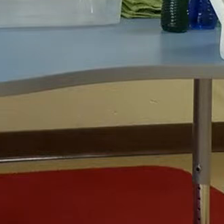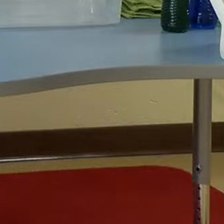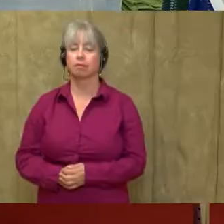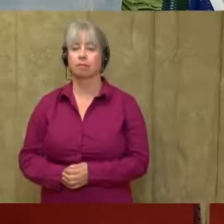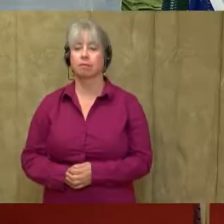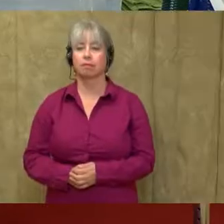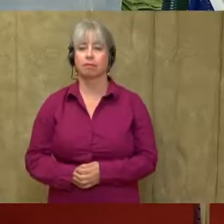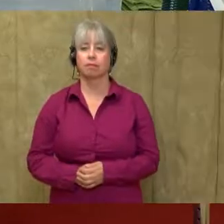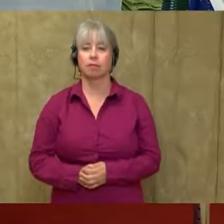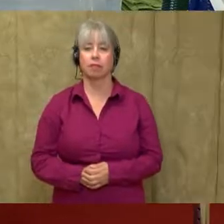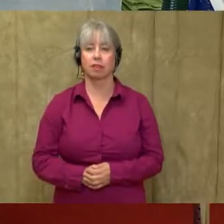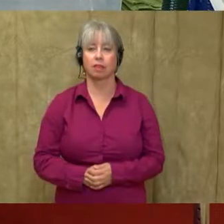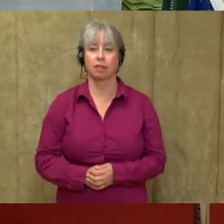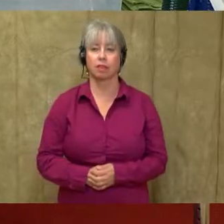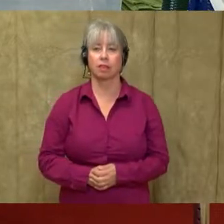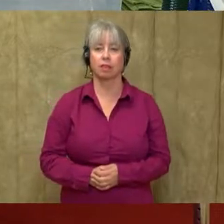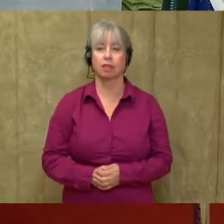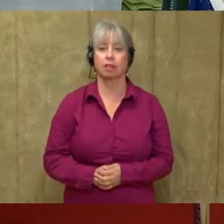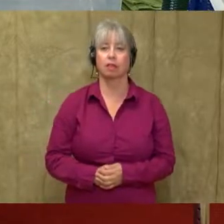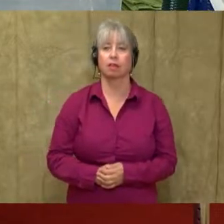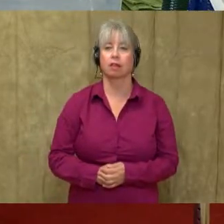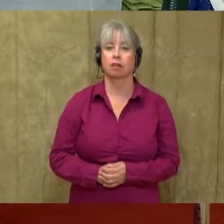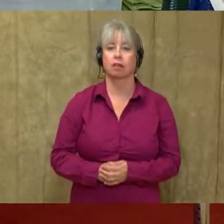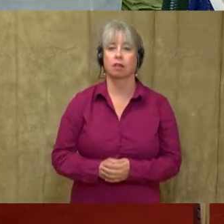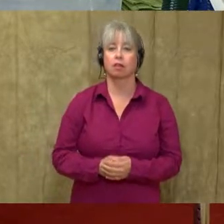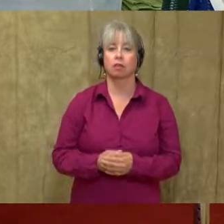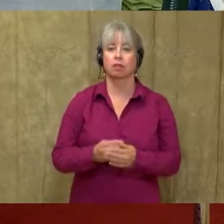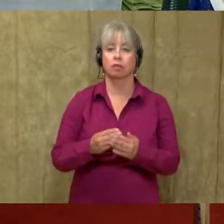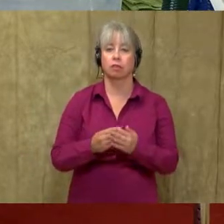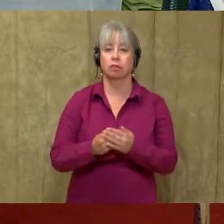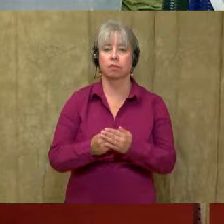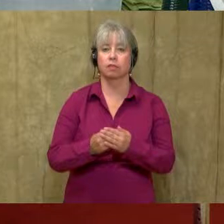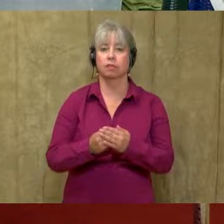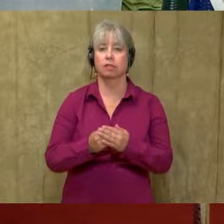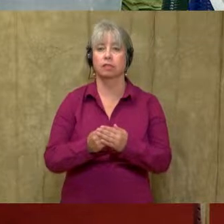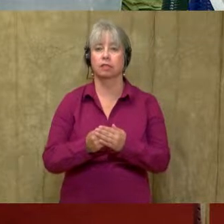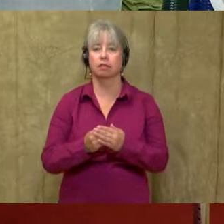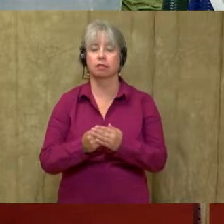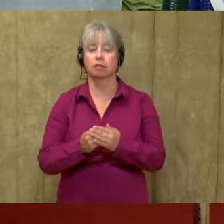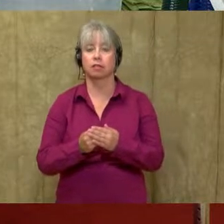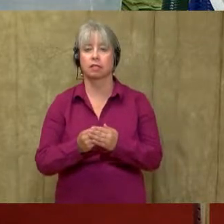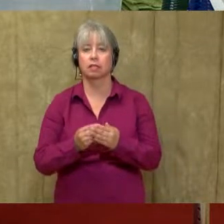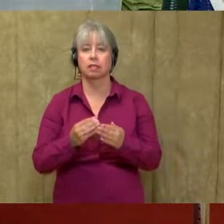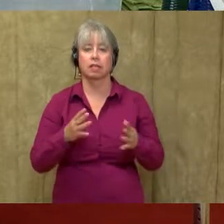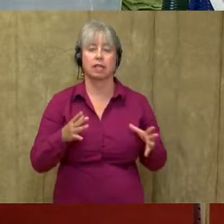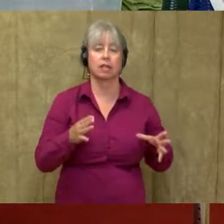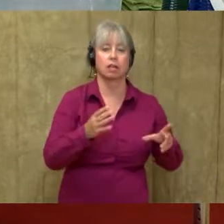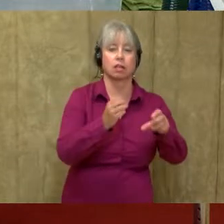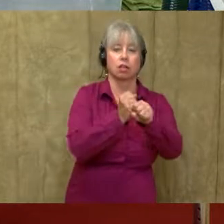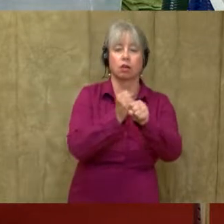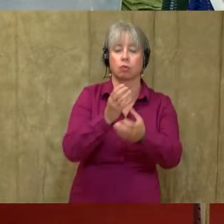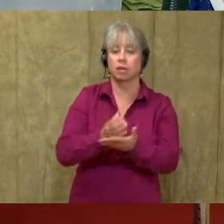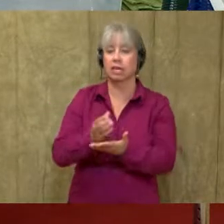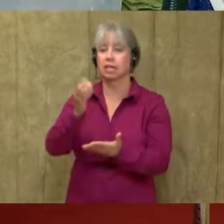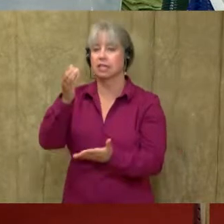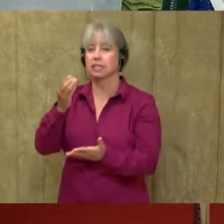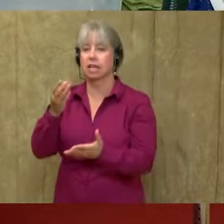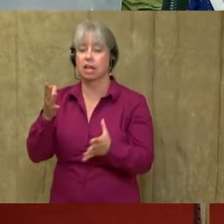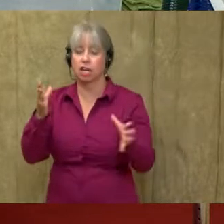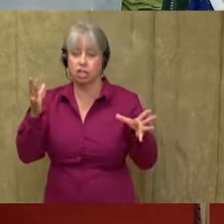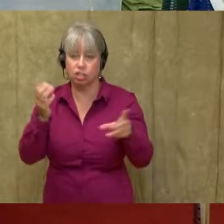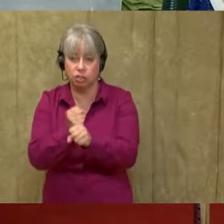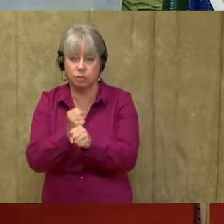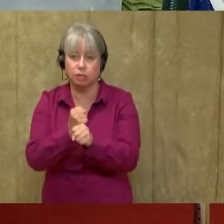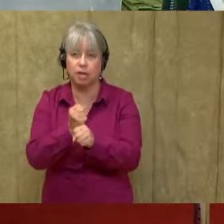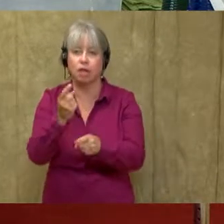2, solving real-world and mathematical problems involving the volume of a cylinder, a cone, and a sphere. Just to recap, if you didn't